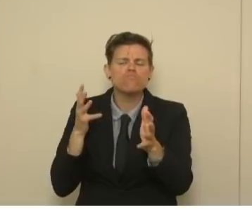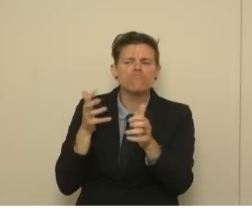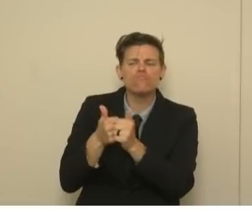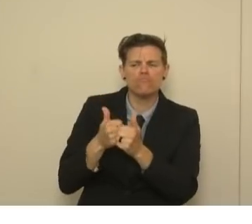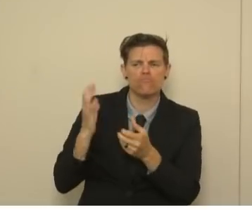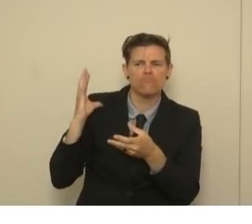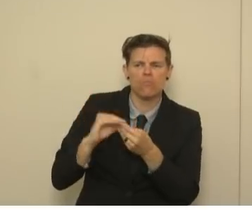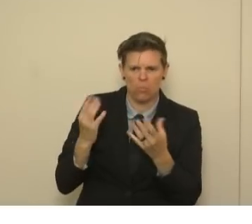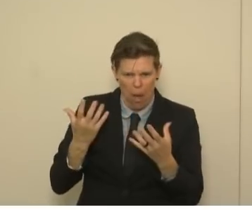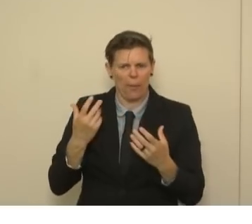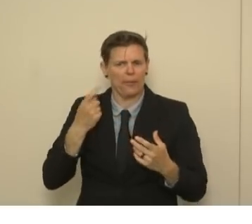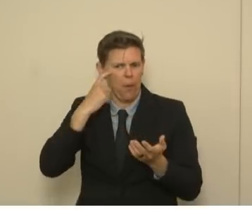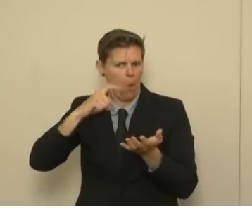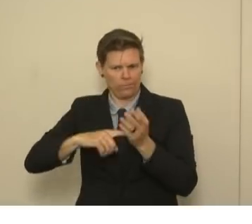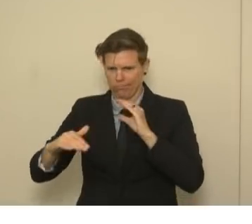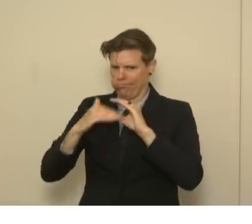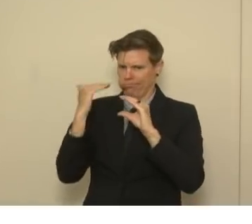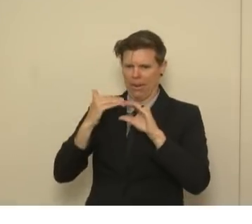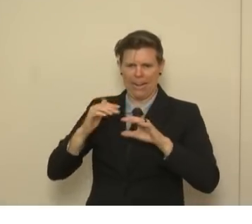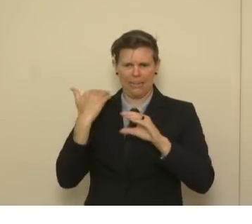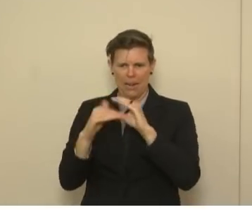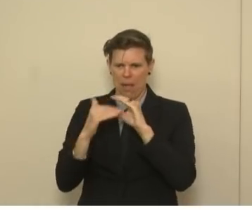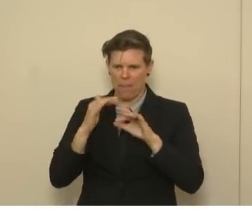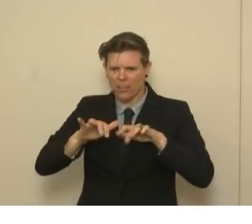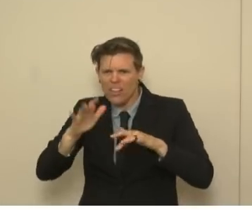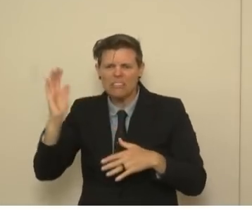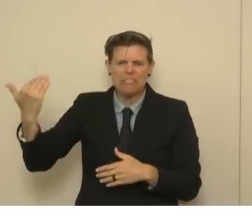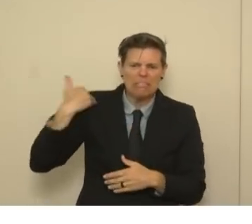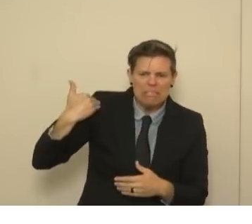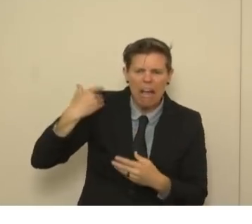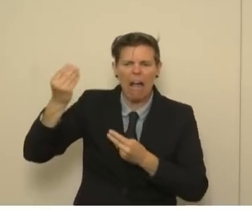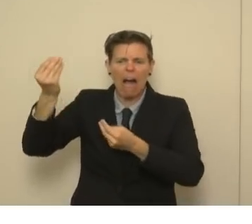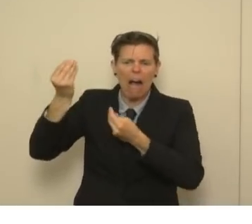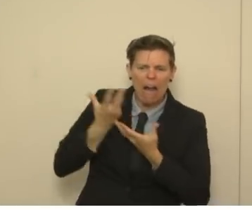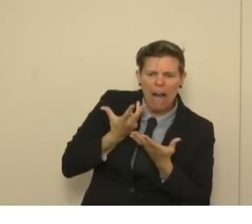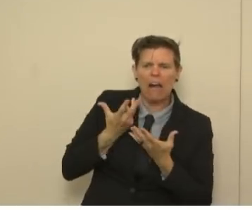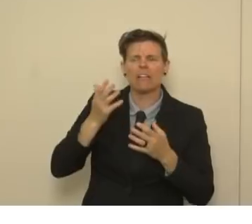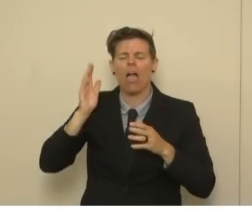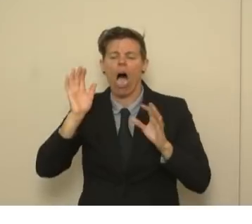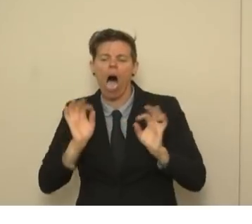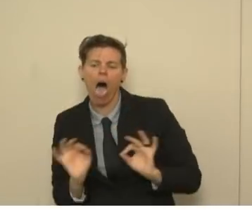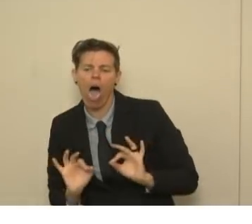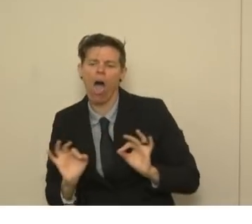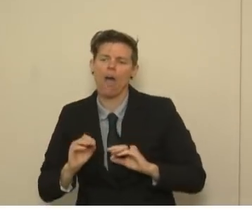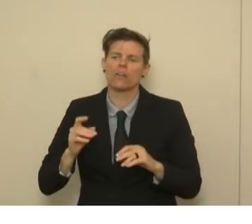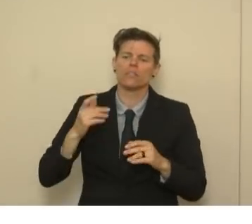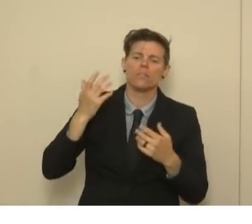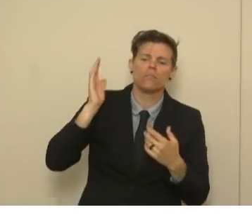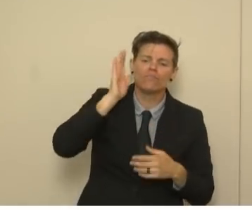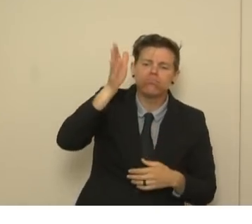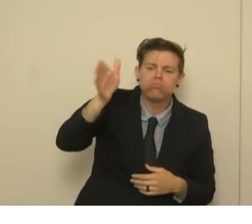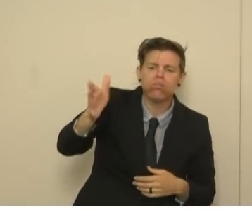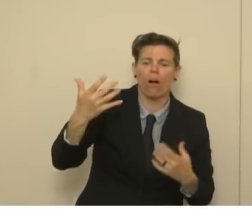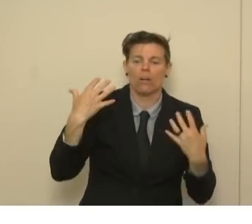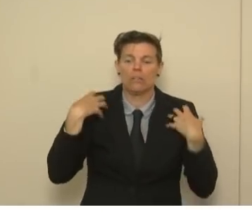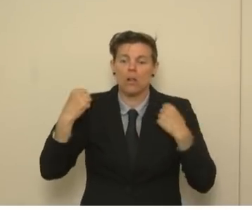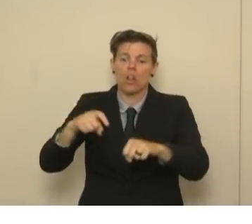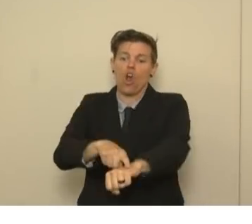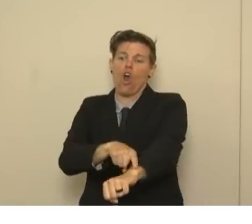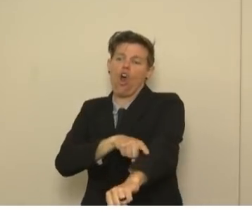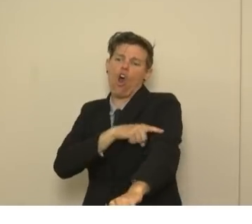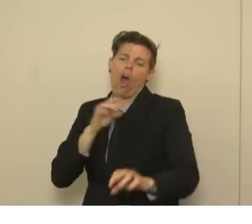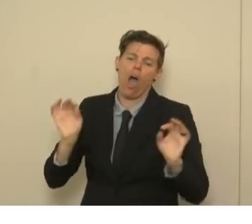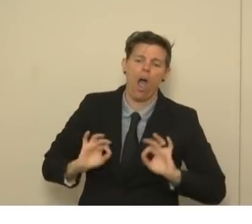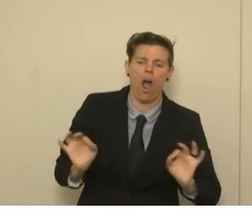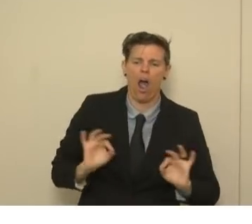you know, don't minimize how long it's taking me or people I know or everyone to get better from COVID. You know, I think the